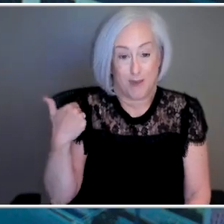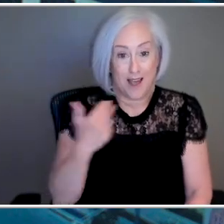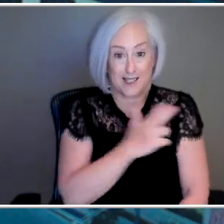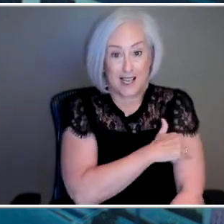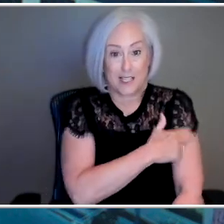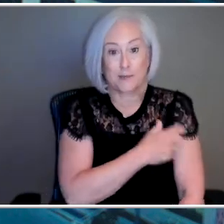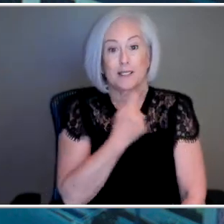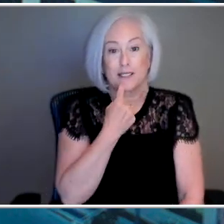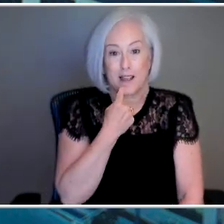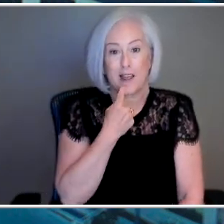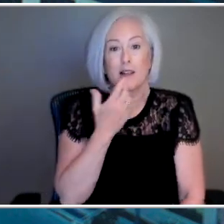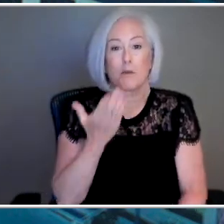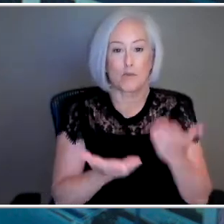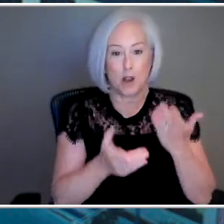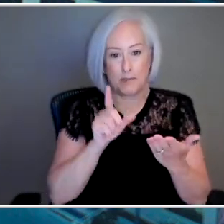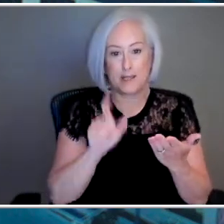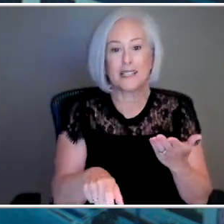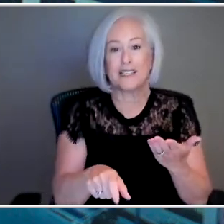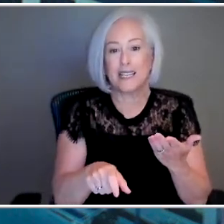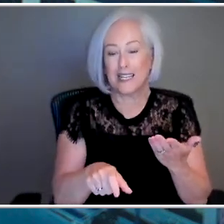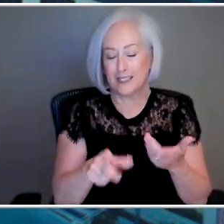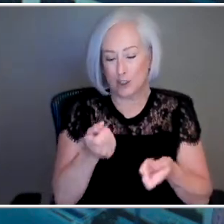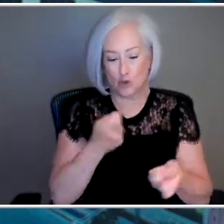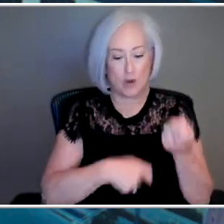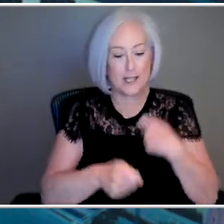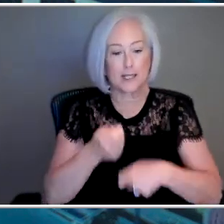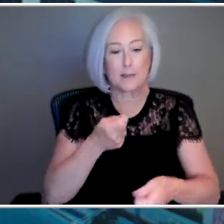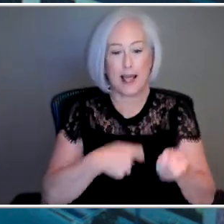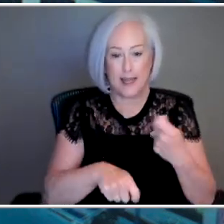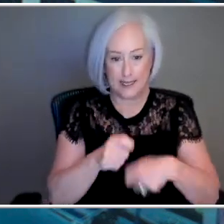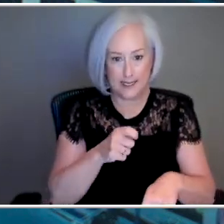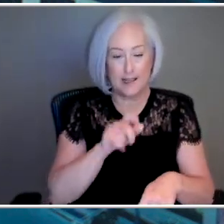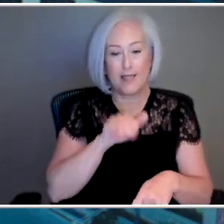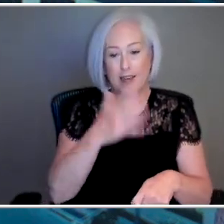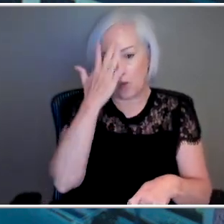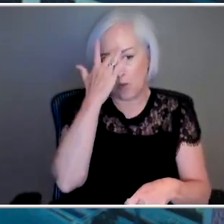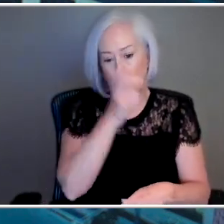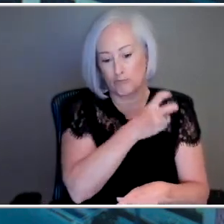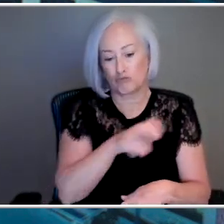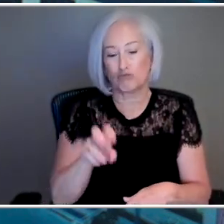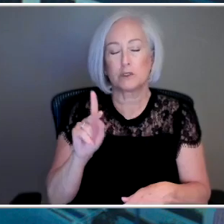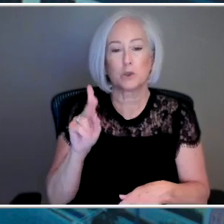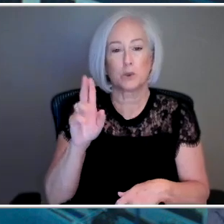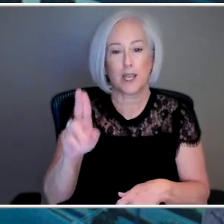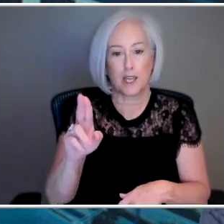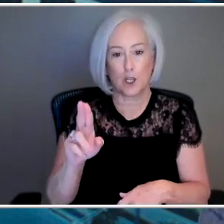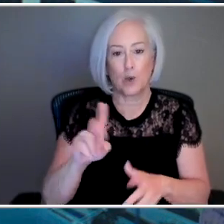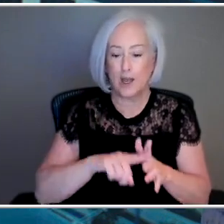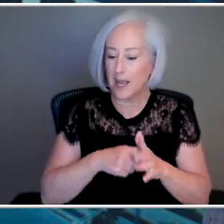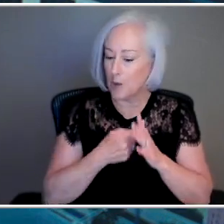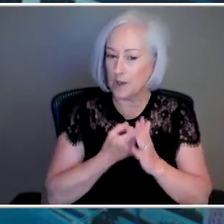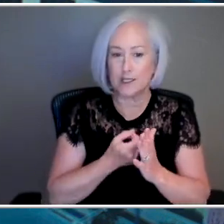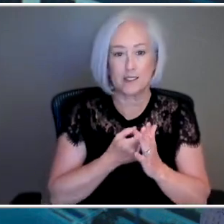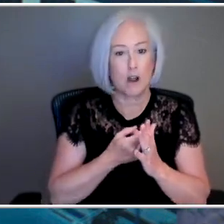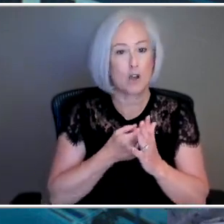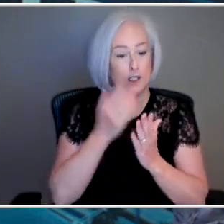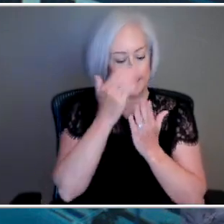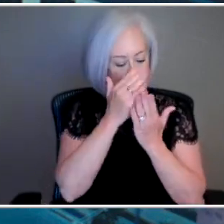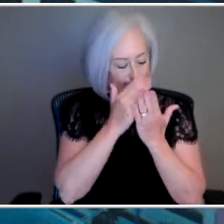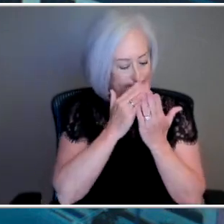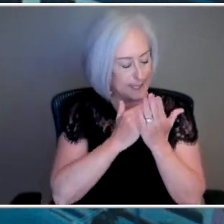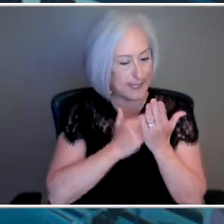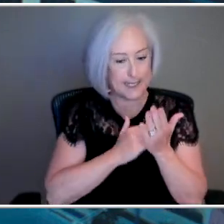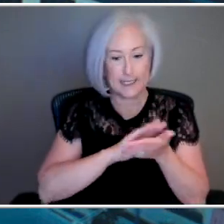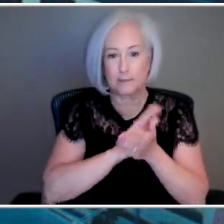here to KU, and that we started the process of to get on the list to be a donor. So they put him